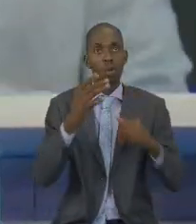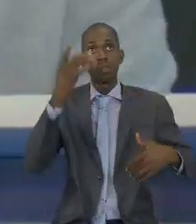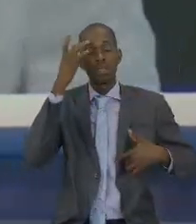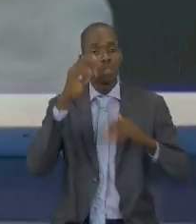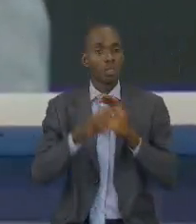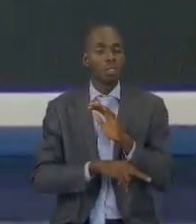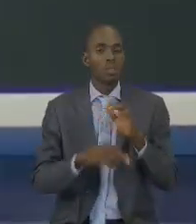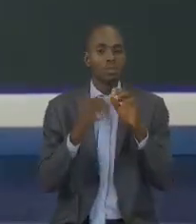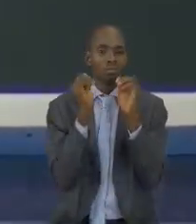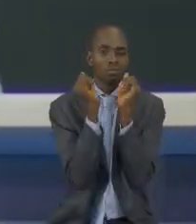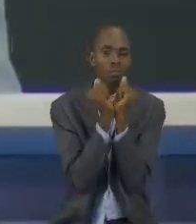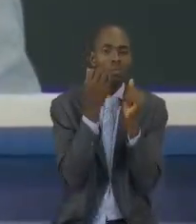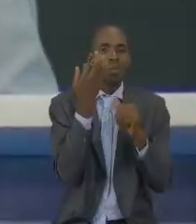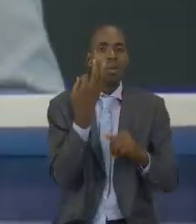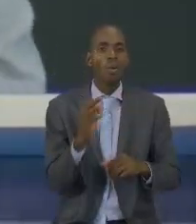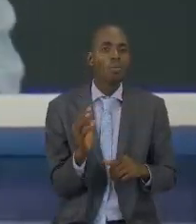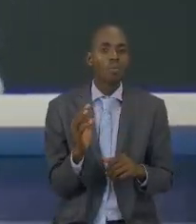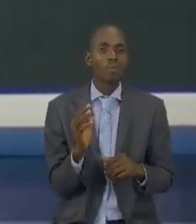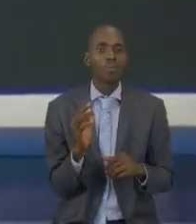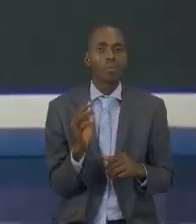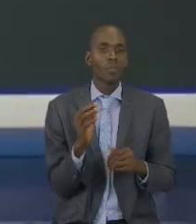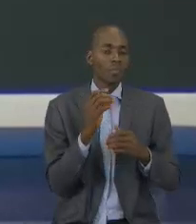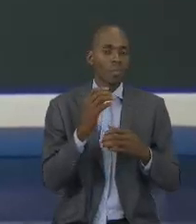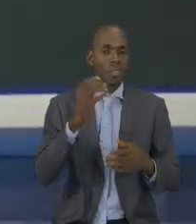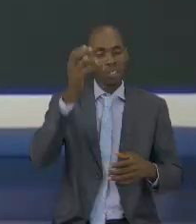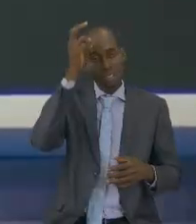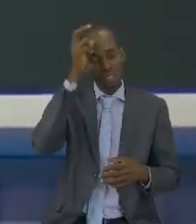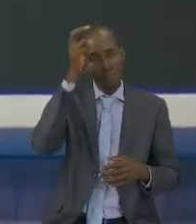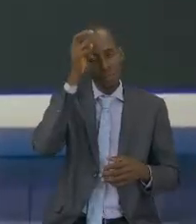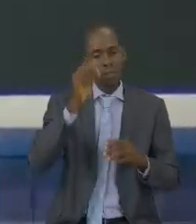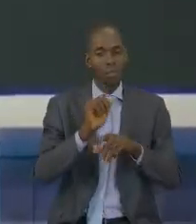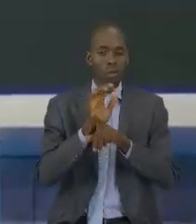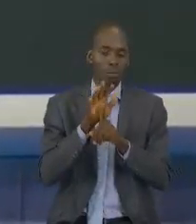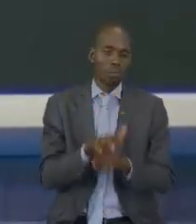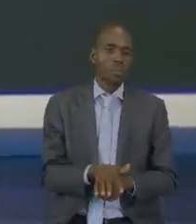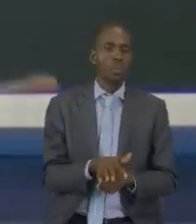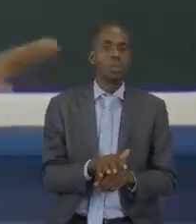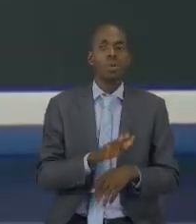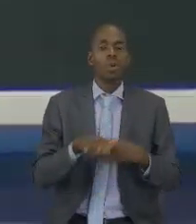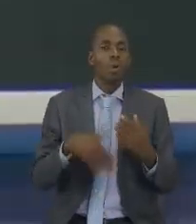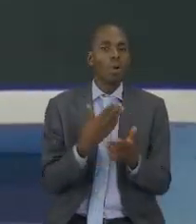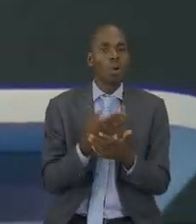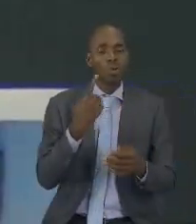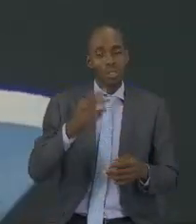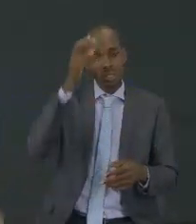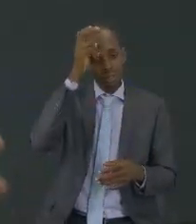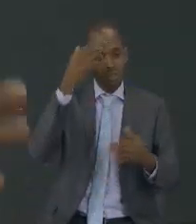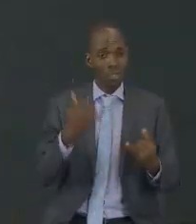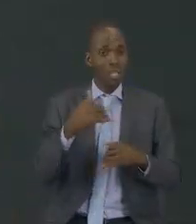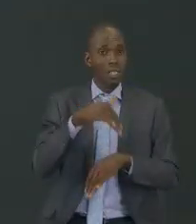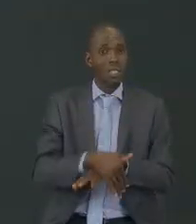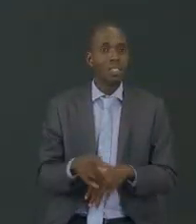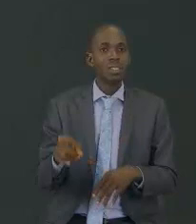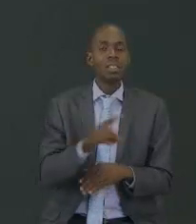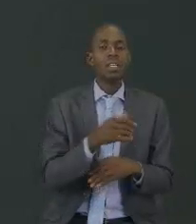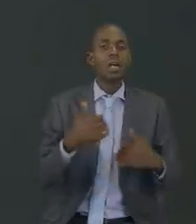the captivity of demonic oppression. All those demons tonight, they